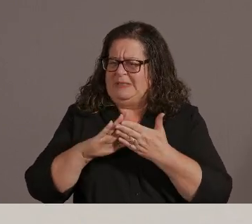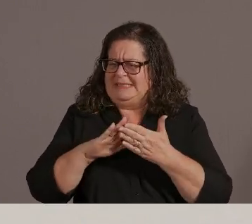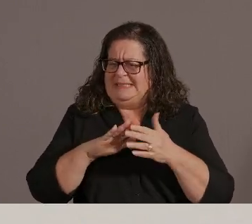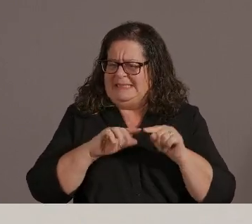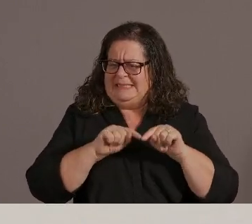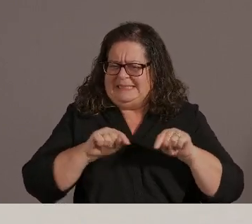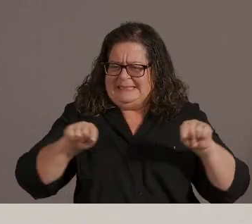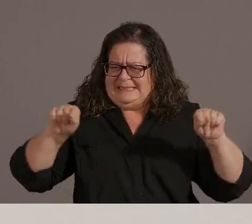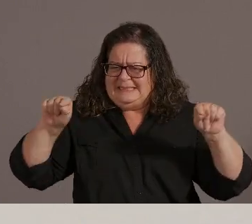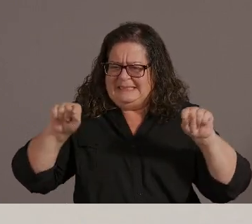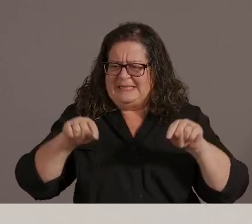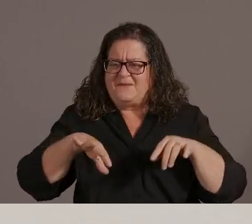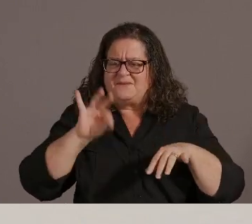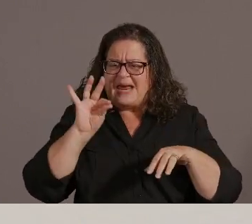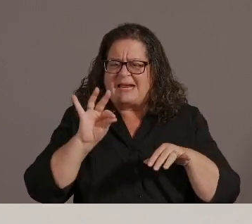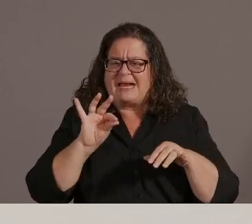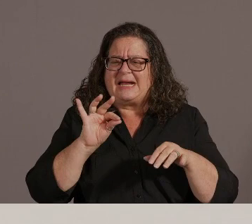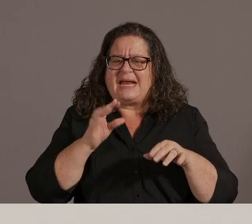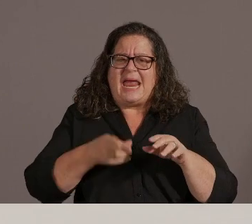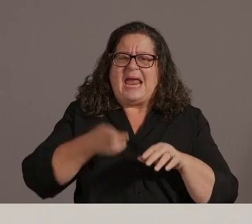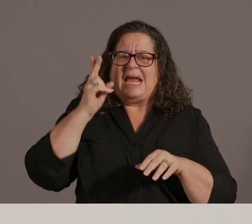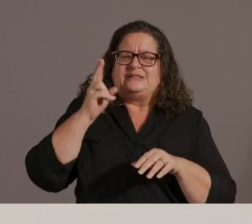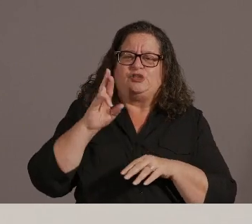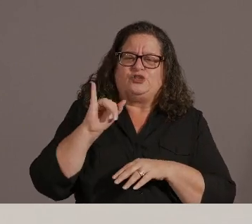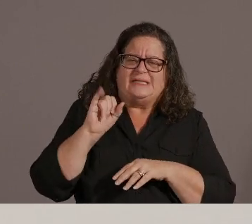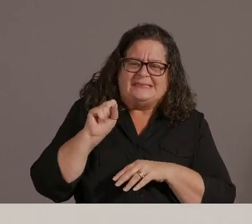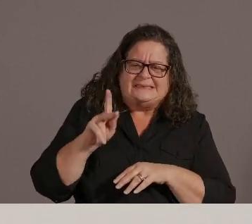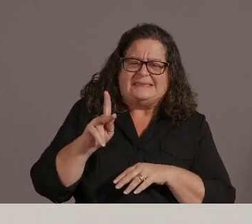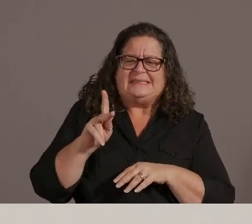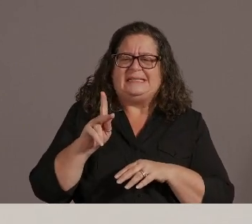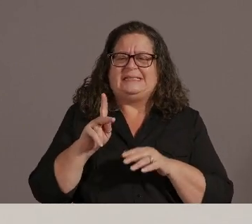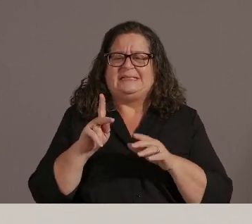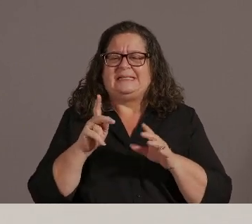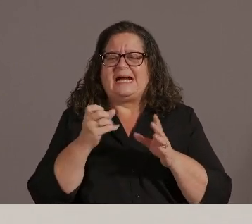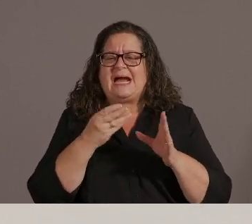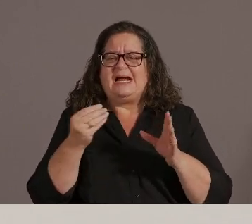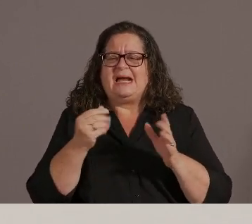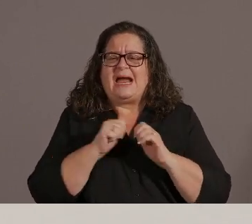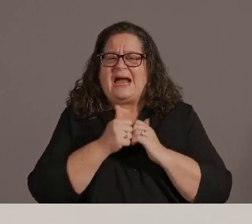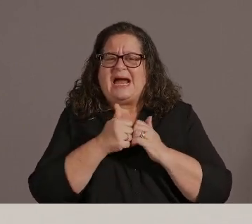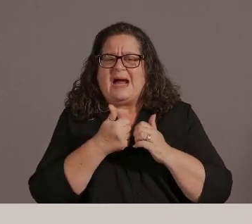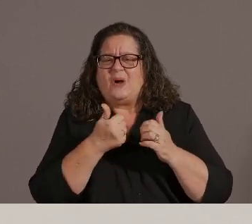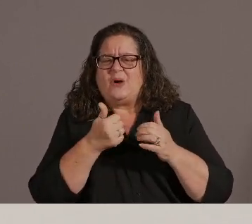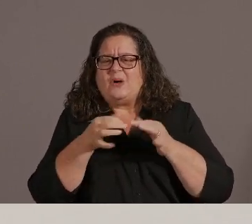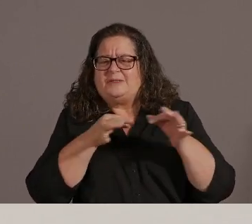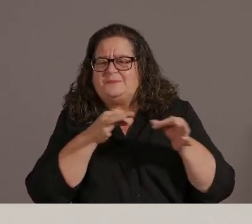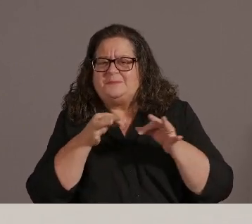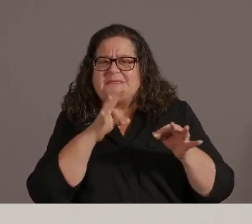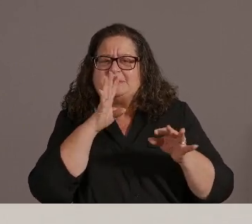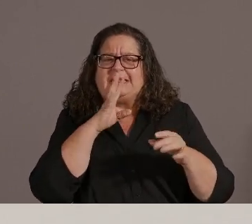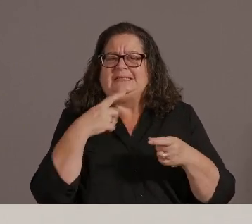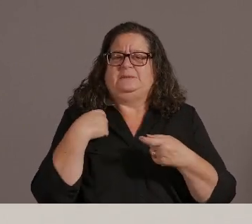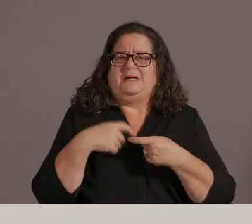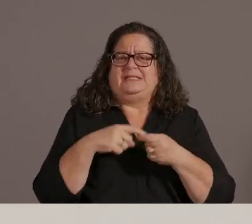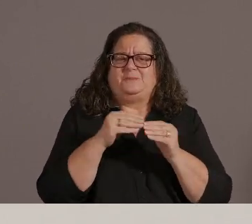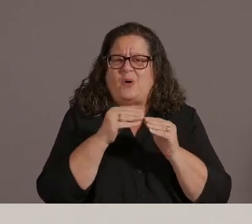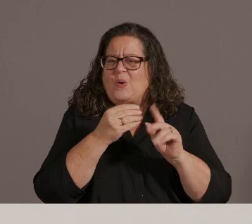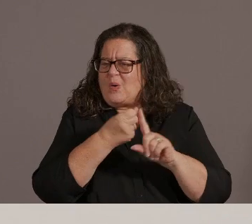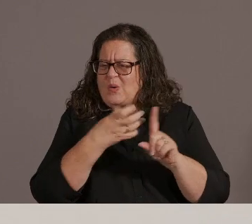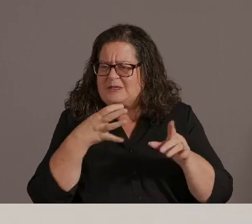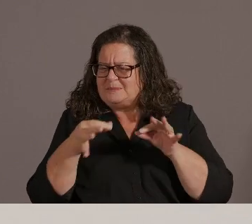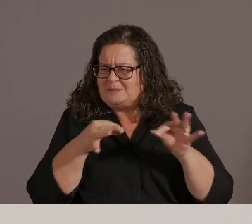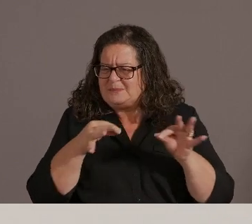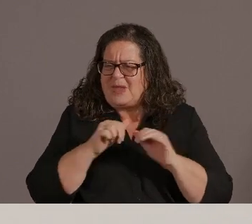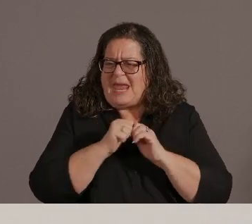state, and how you're reaching out to all of the Spanish-speaking community to make sure that they're updated on all of the